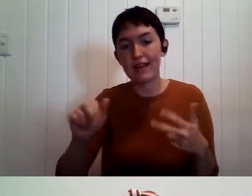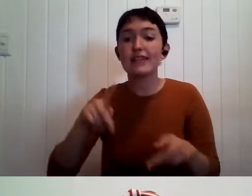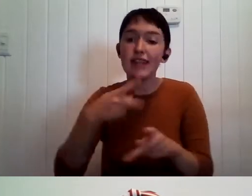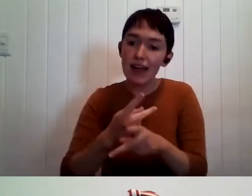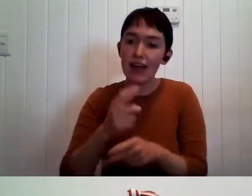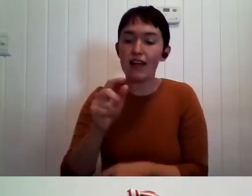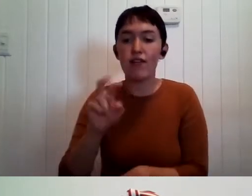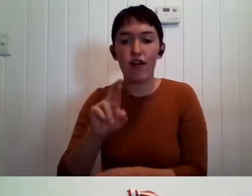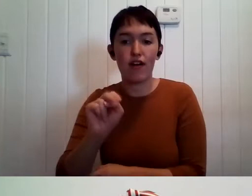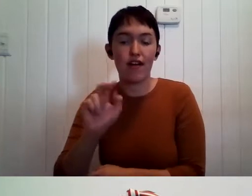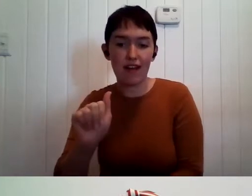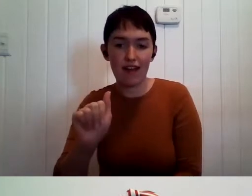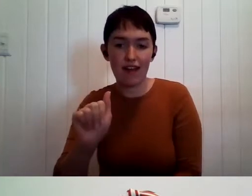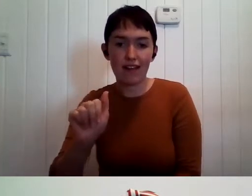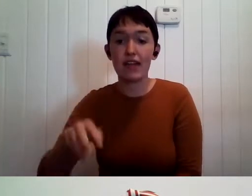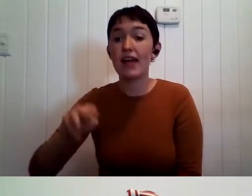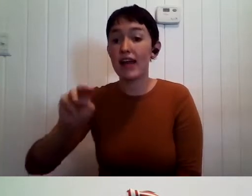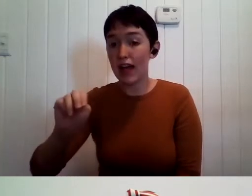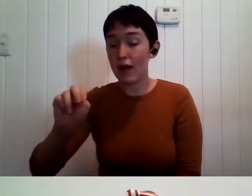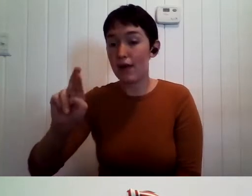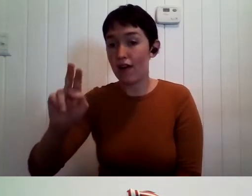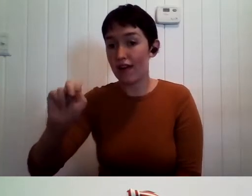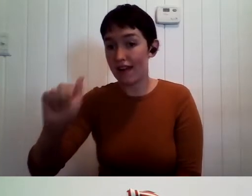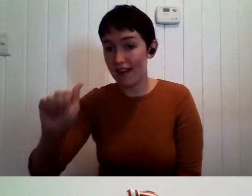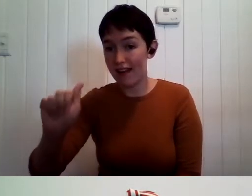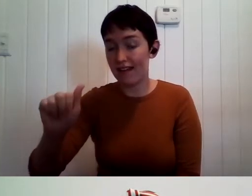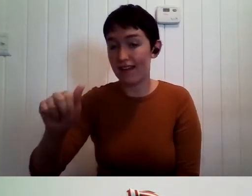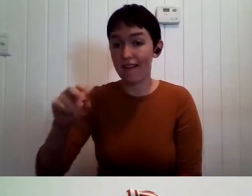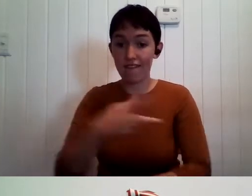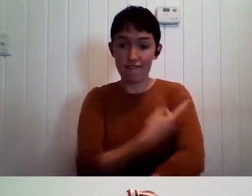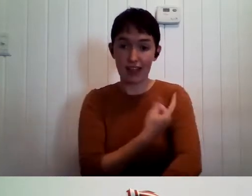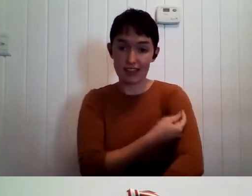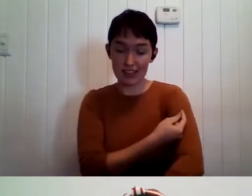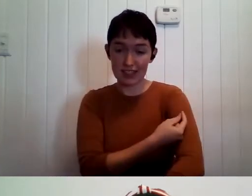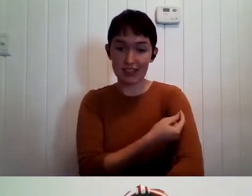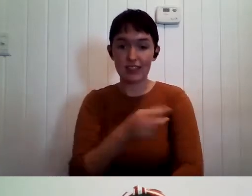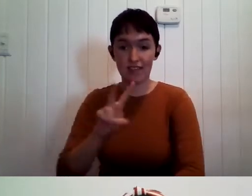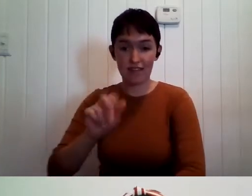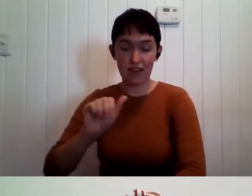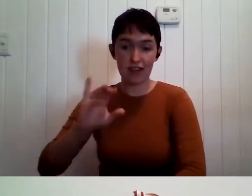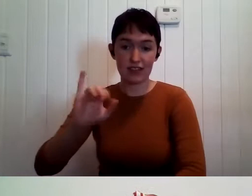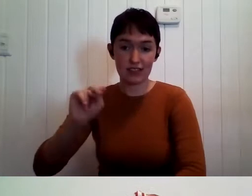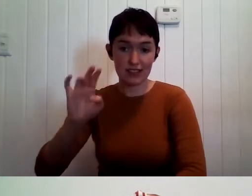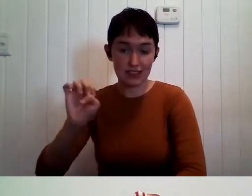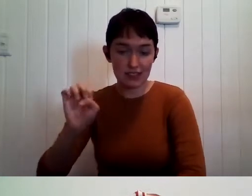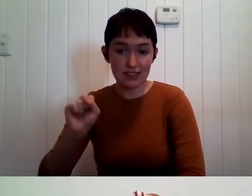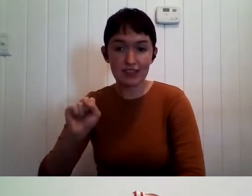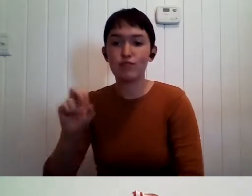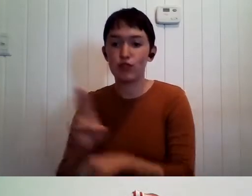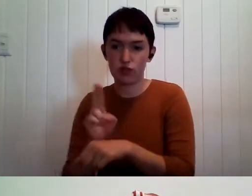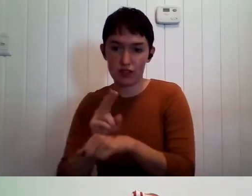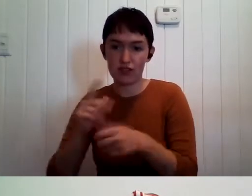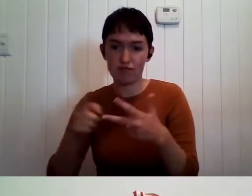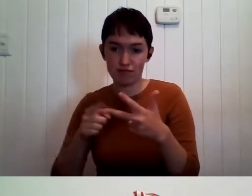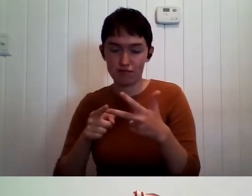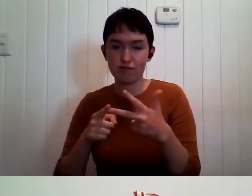And mRNA vaccines are basically using mRNA. So mRNA stands for, just like